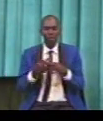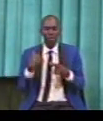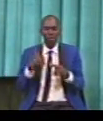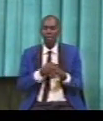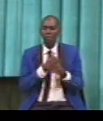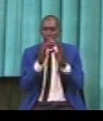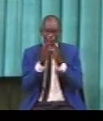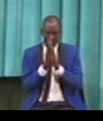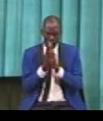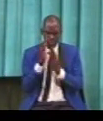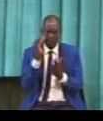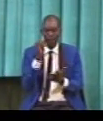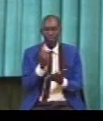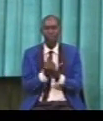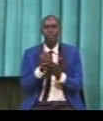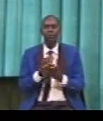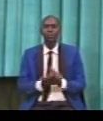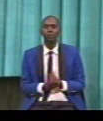pray.